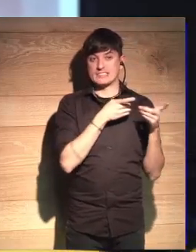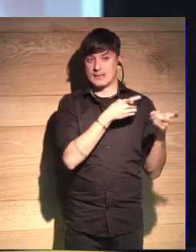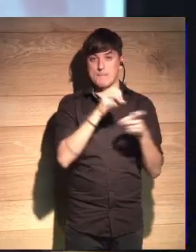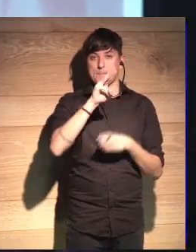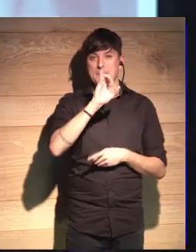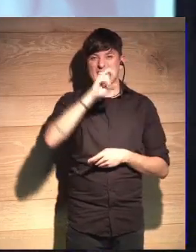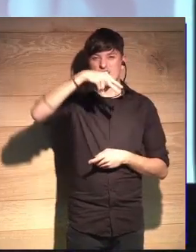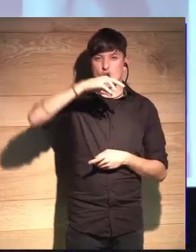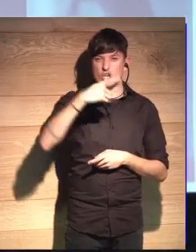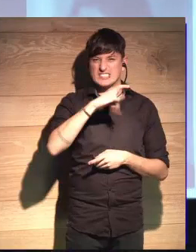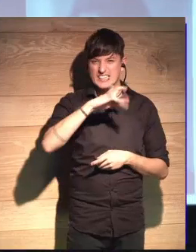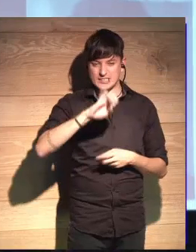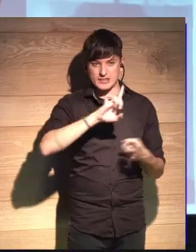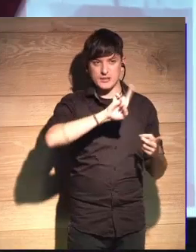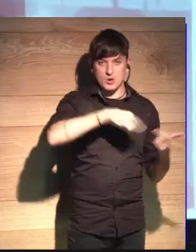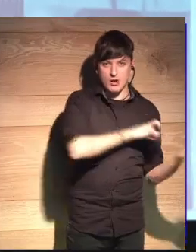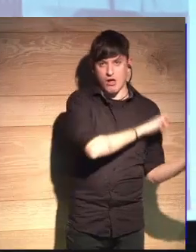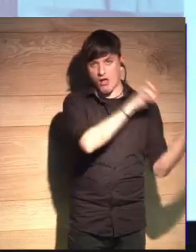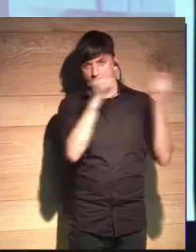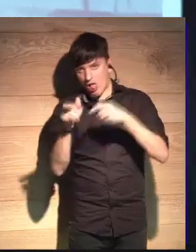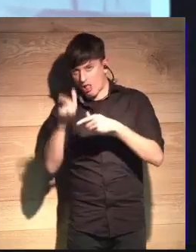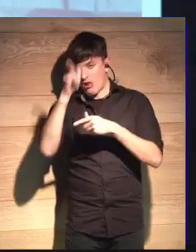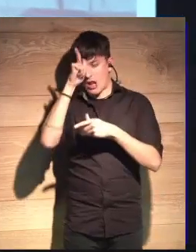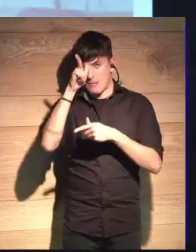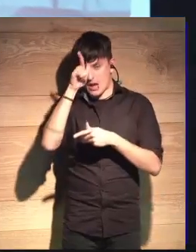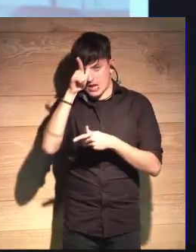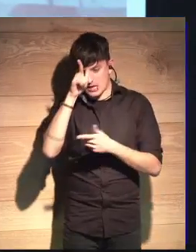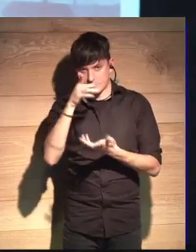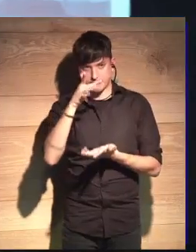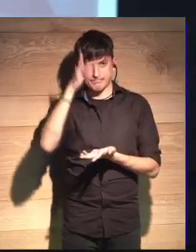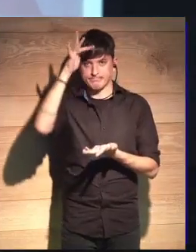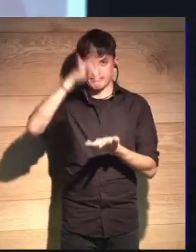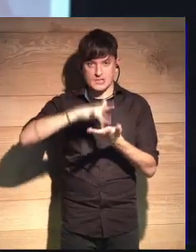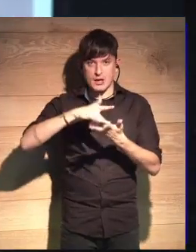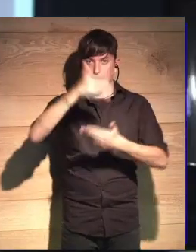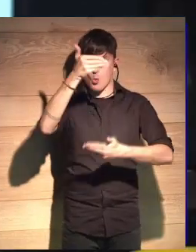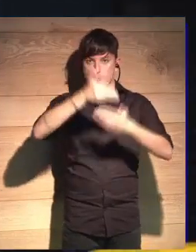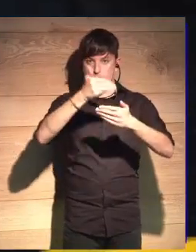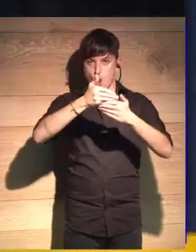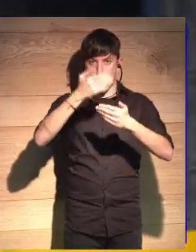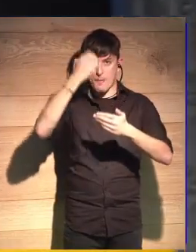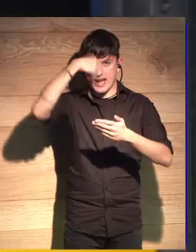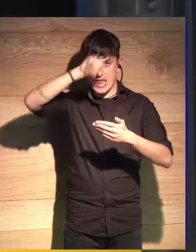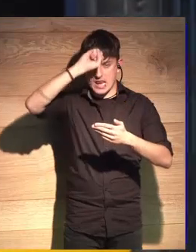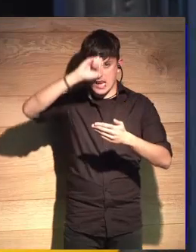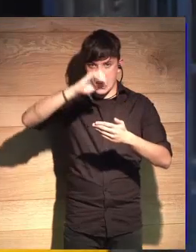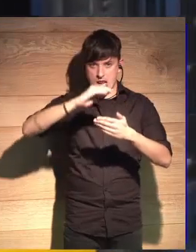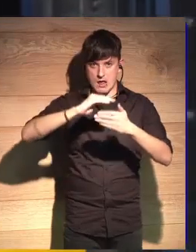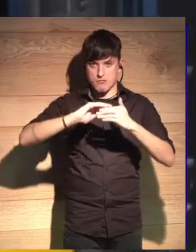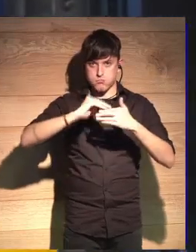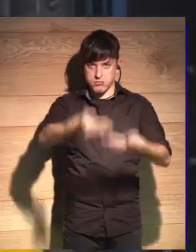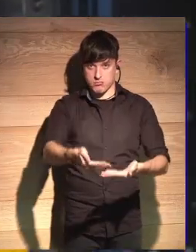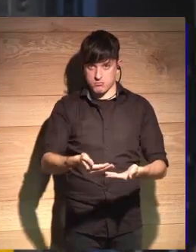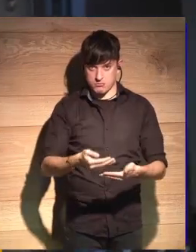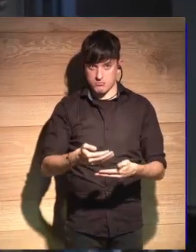in 1961 on the day when the wall, the Berlin Wall, was erected. I began to